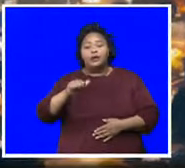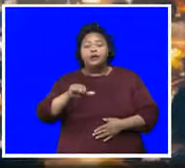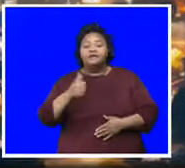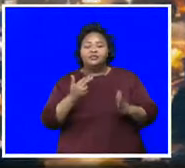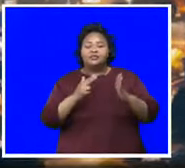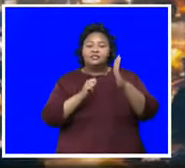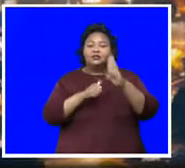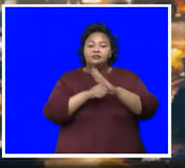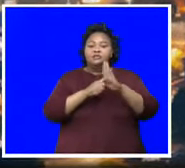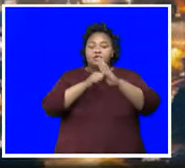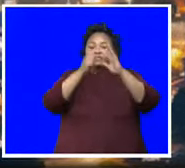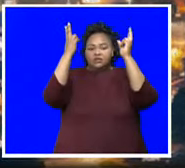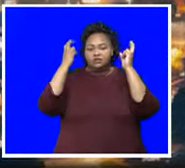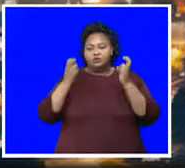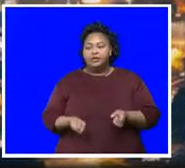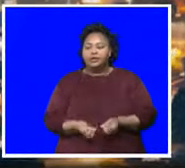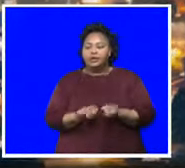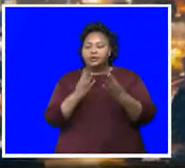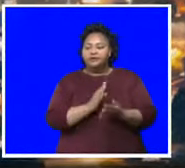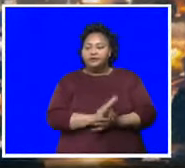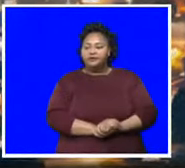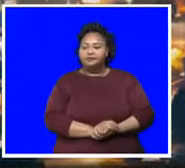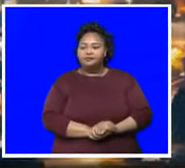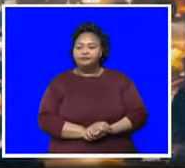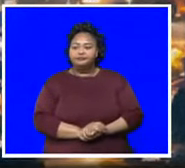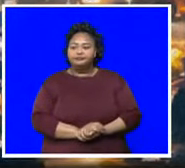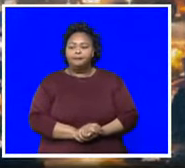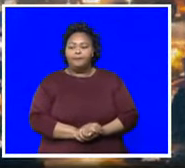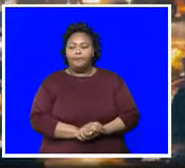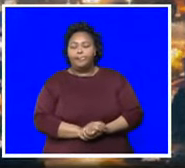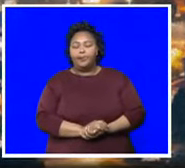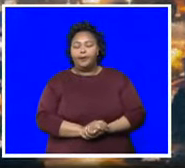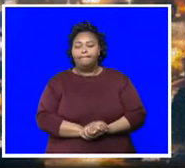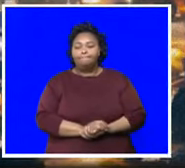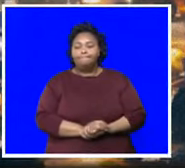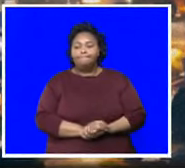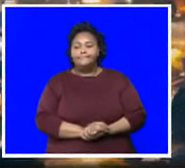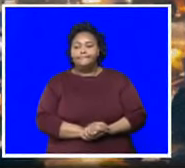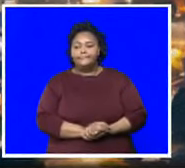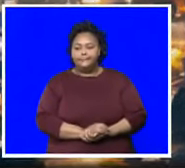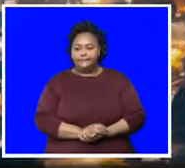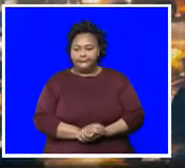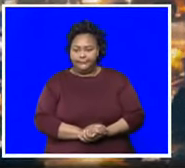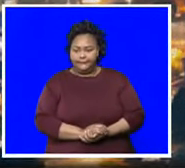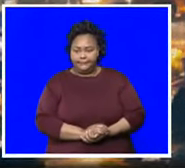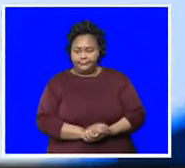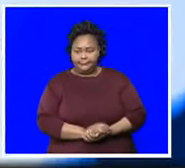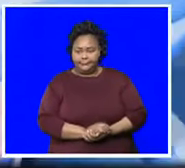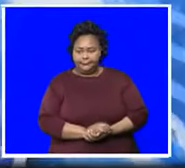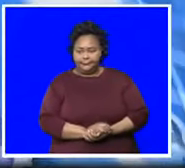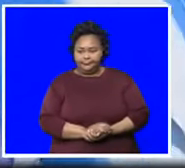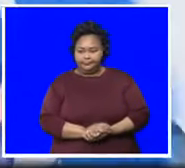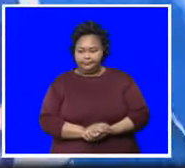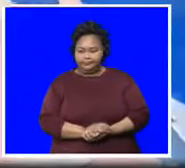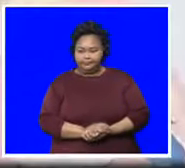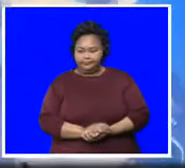Thank you so much indeed for choosing to stay with us. We're coming to you live from our Hospital Hill studios in Mbabane. Let's take a look at our top stories.